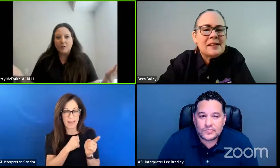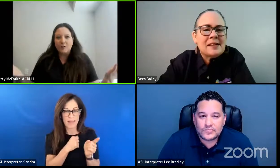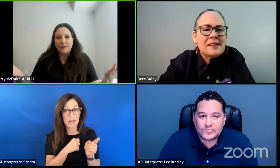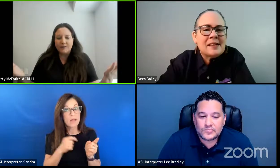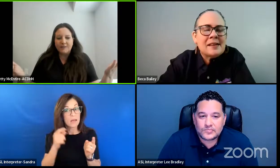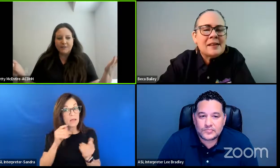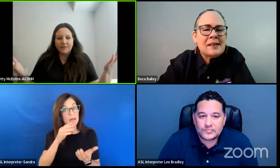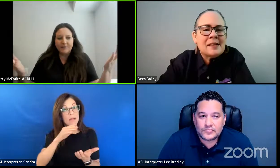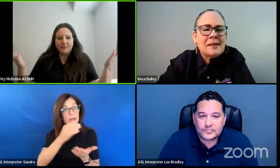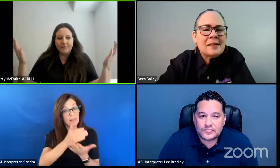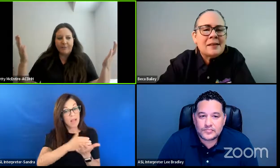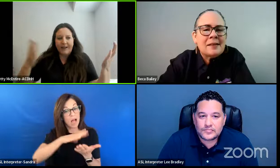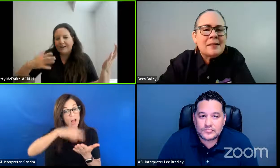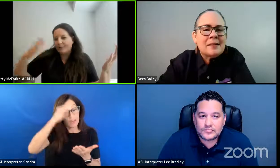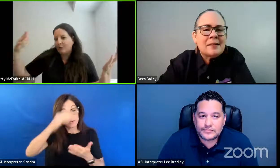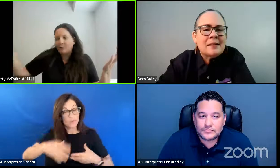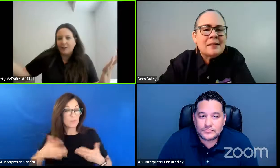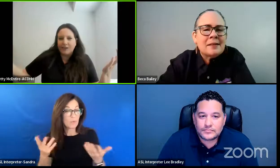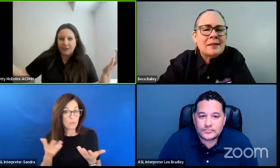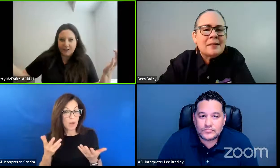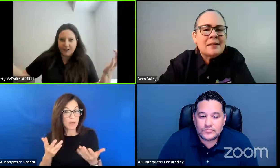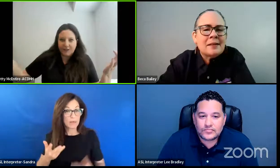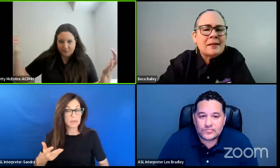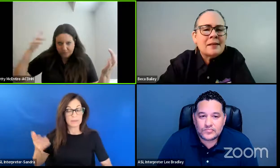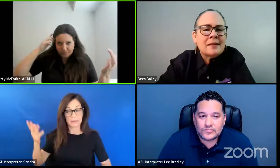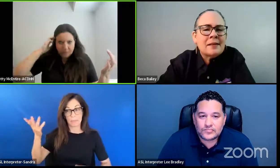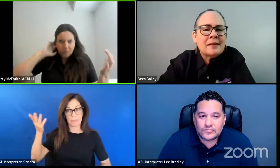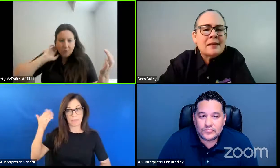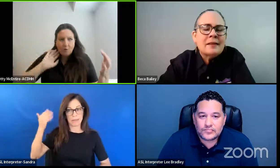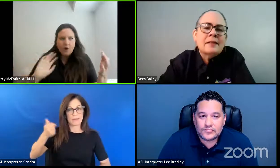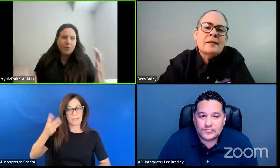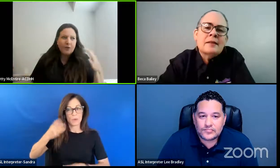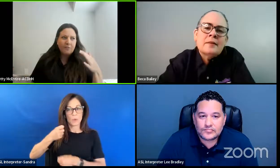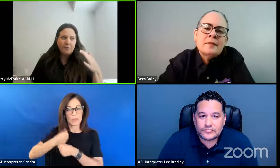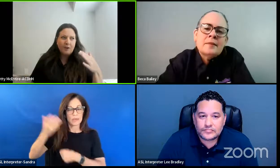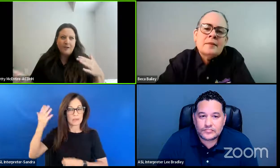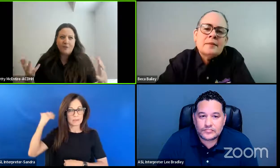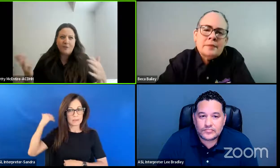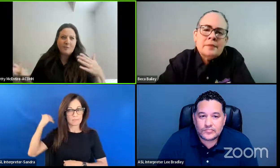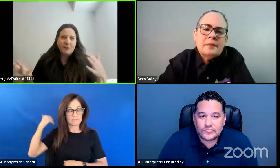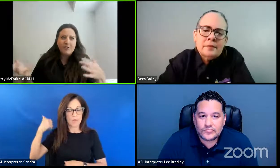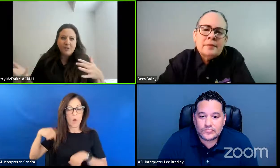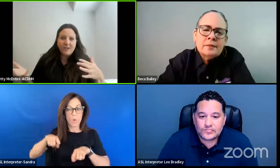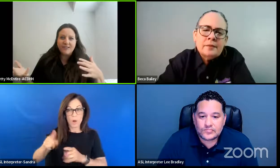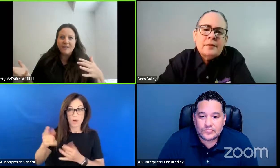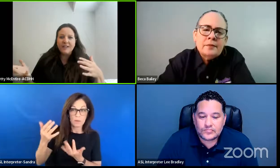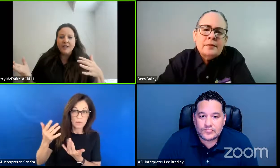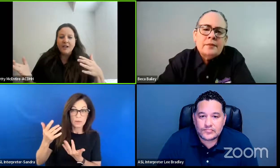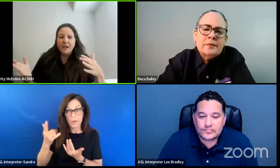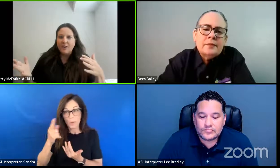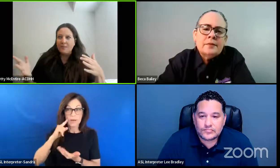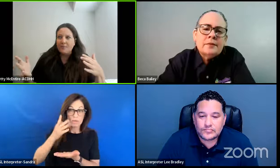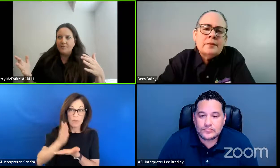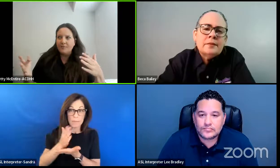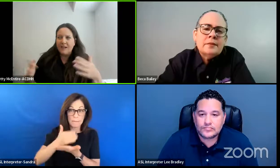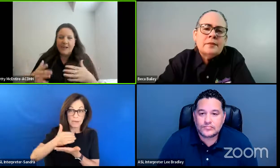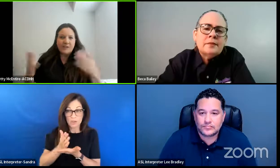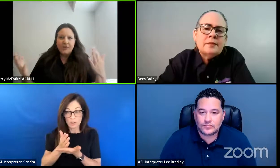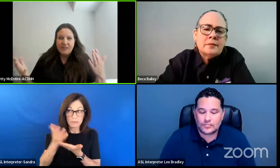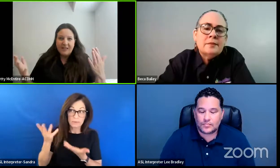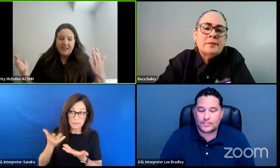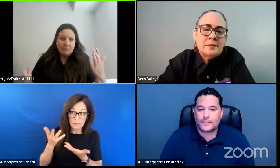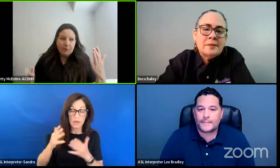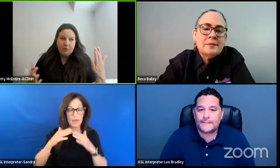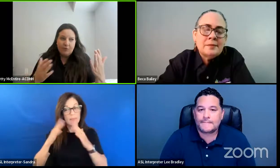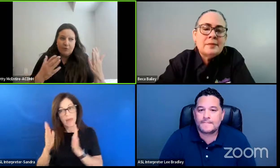they learned was the past few years, while we've been waiting for the budget, the